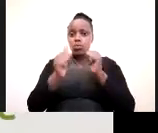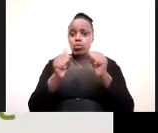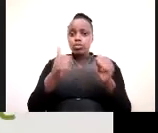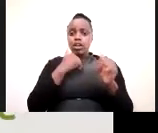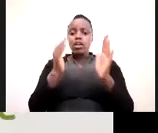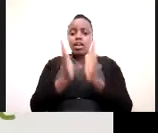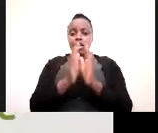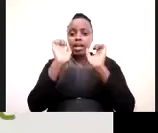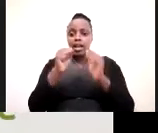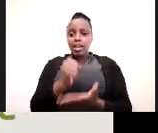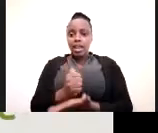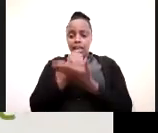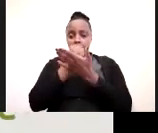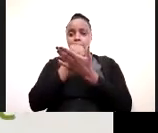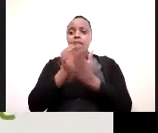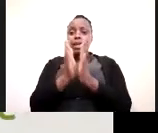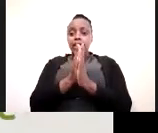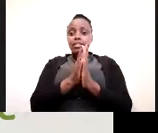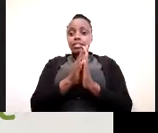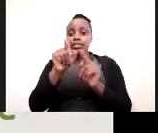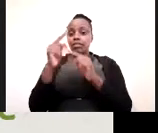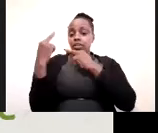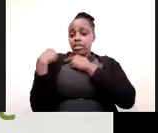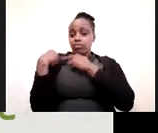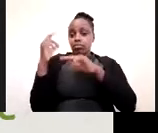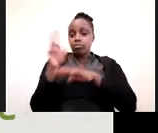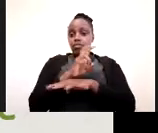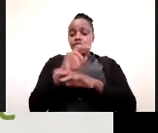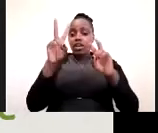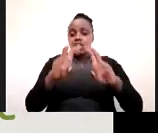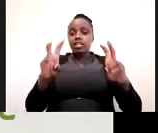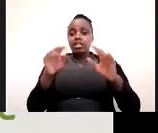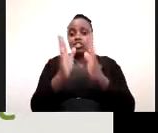health. And she oversees the research and innovation activities,